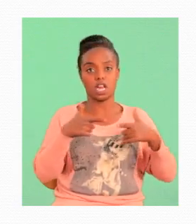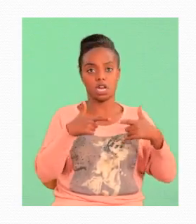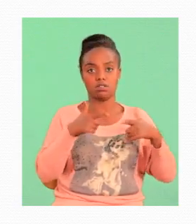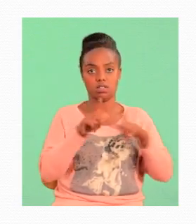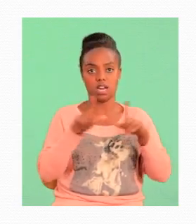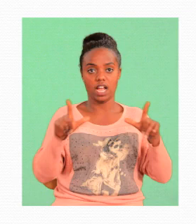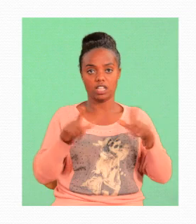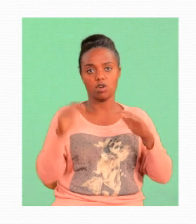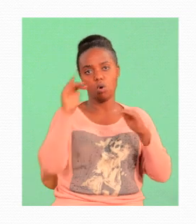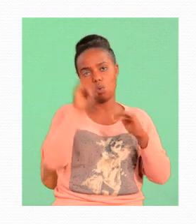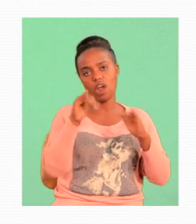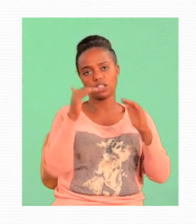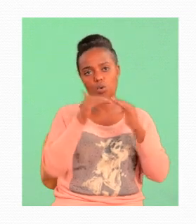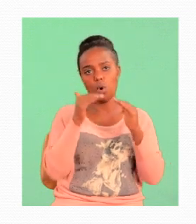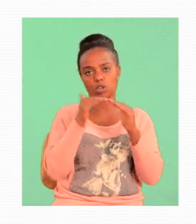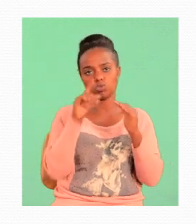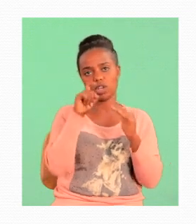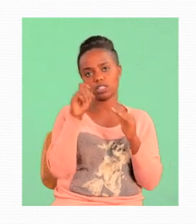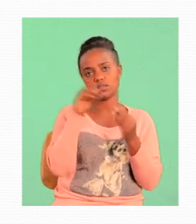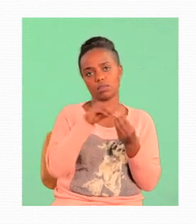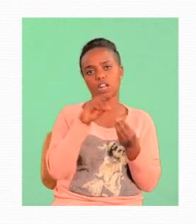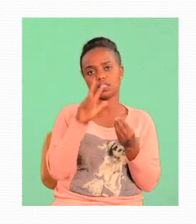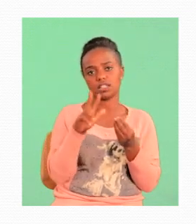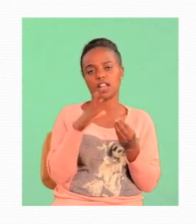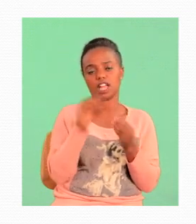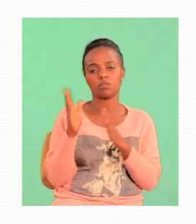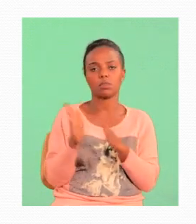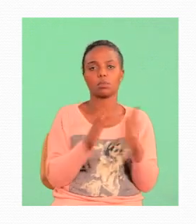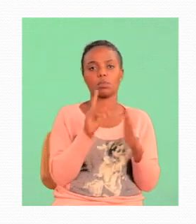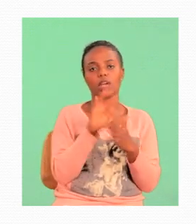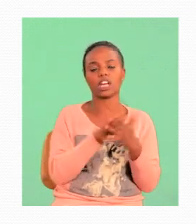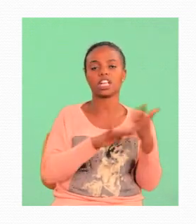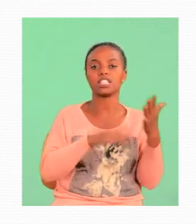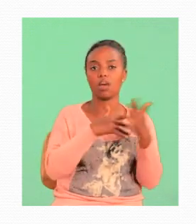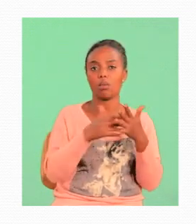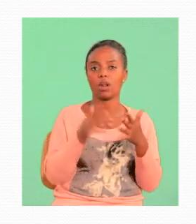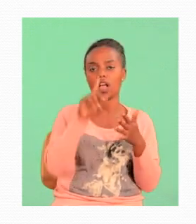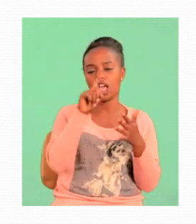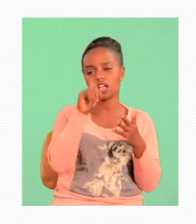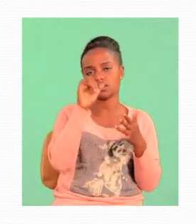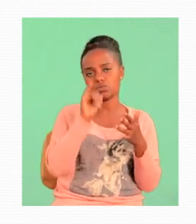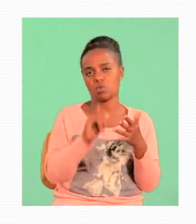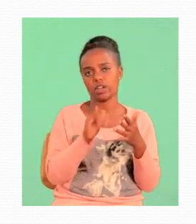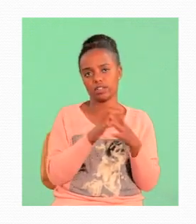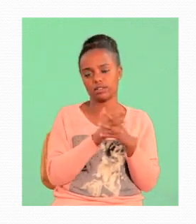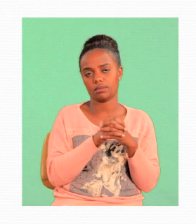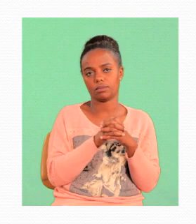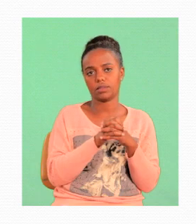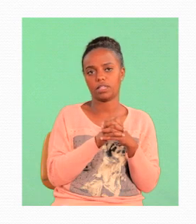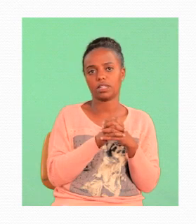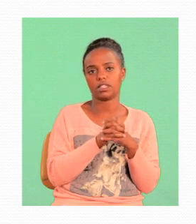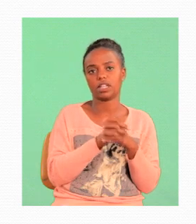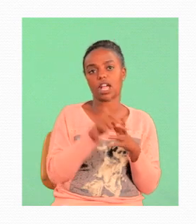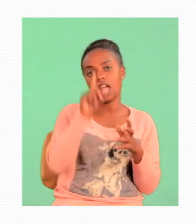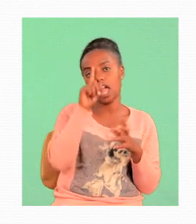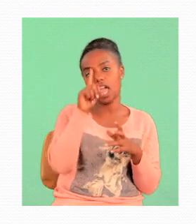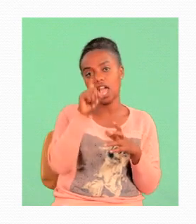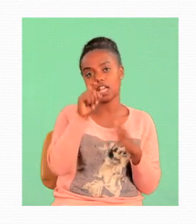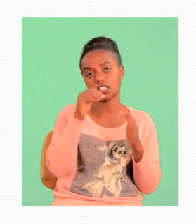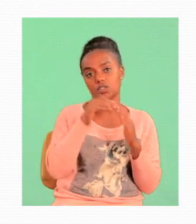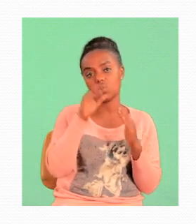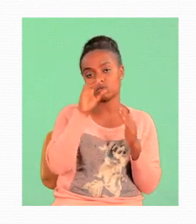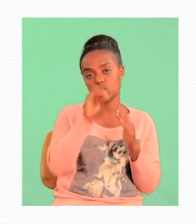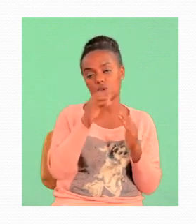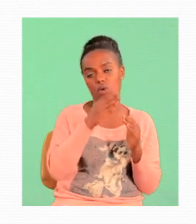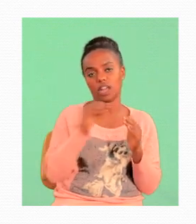x plus 3, and prepare a table for this one, x, y. When x 0, take only